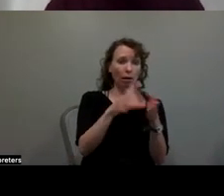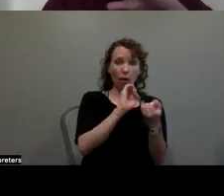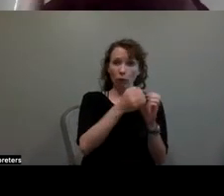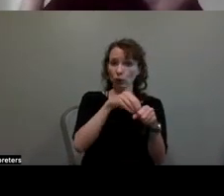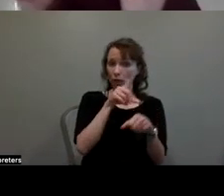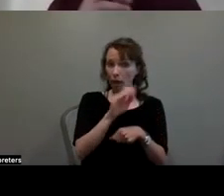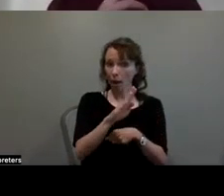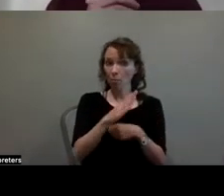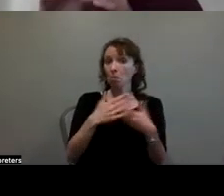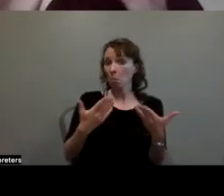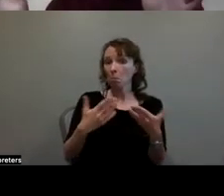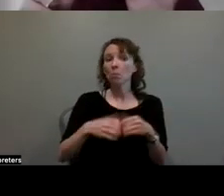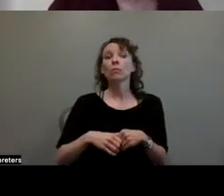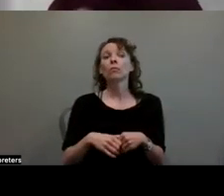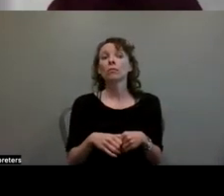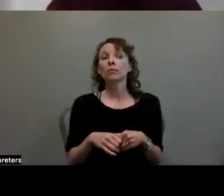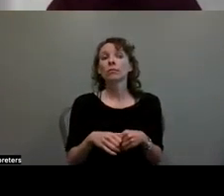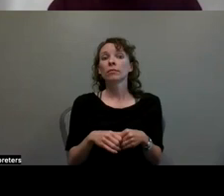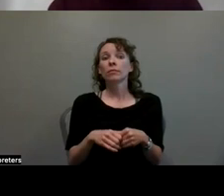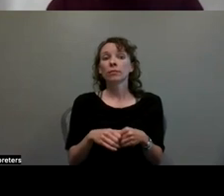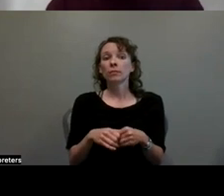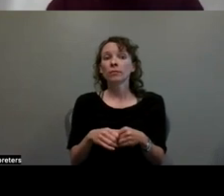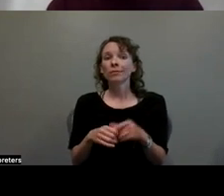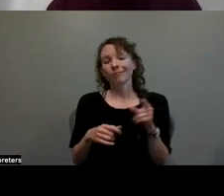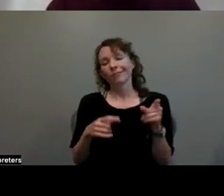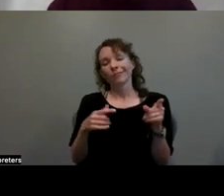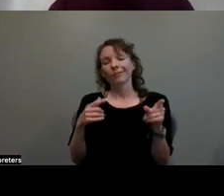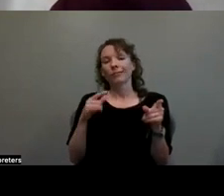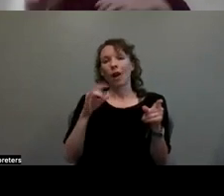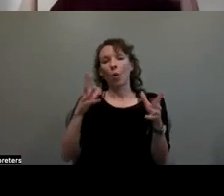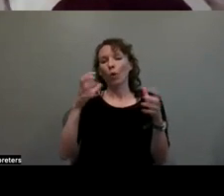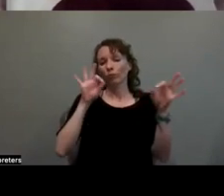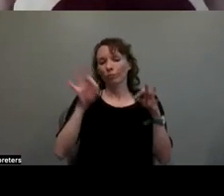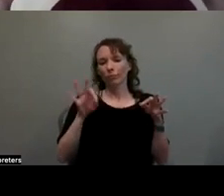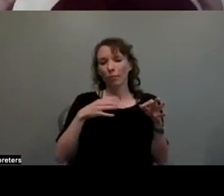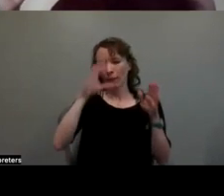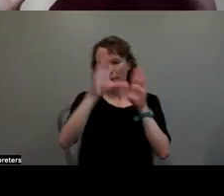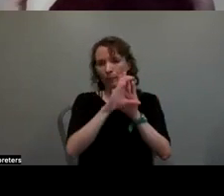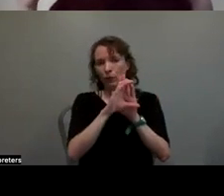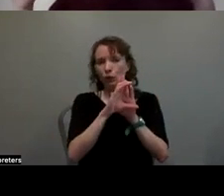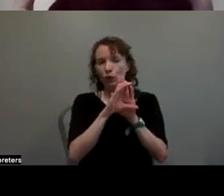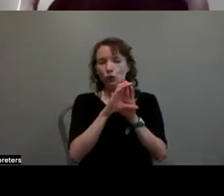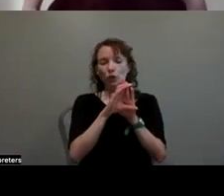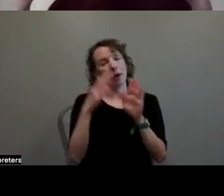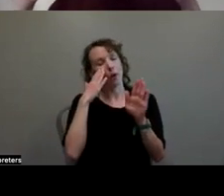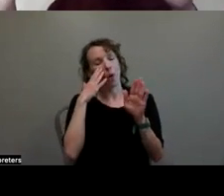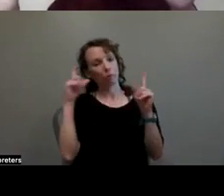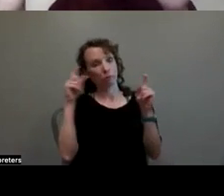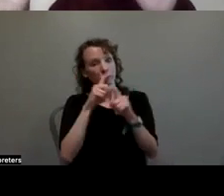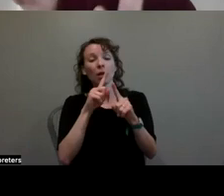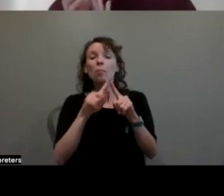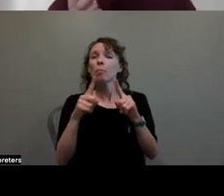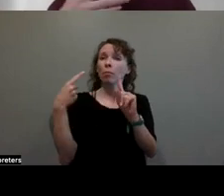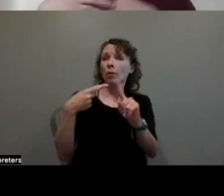So there's a bit going on in this cartoon, but fundamentally, these